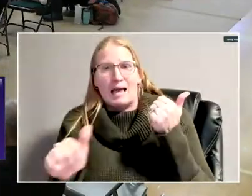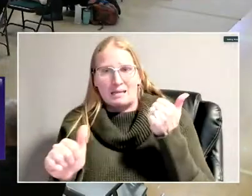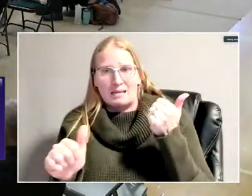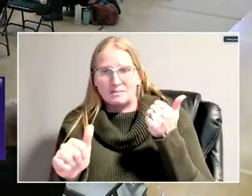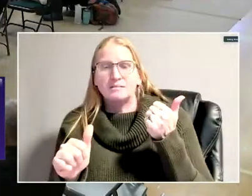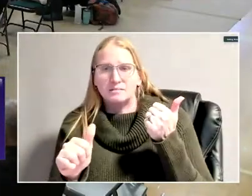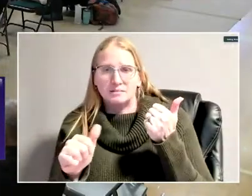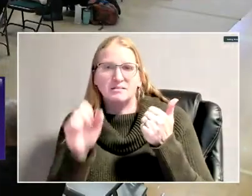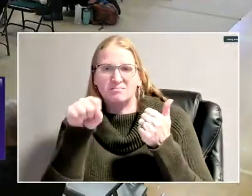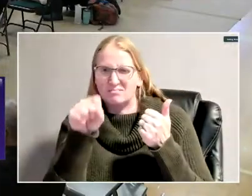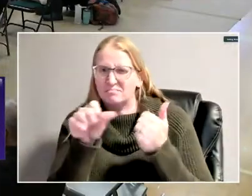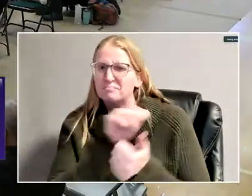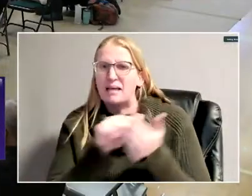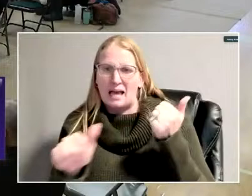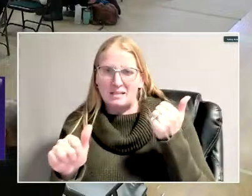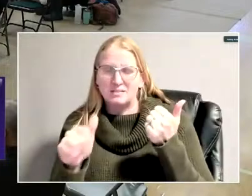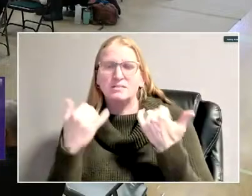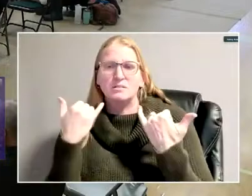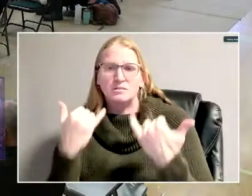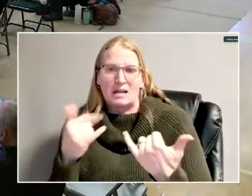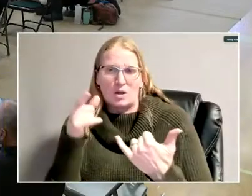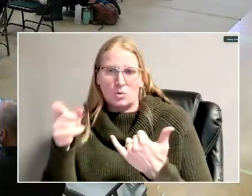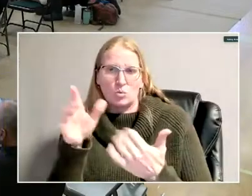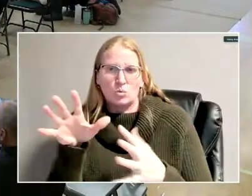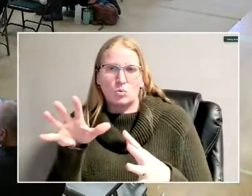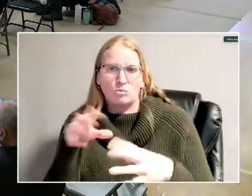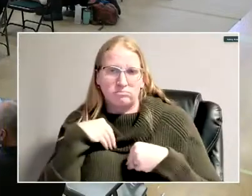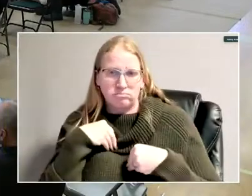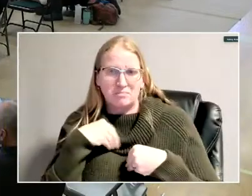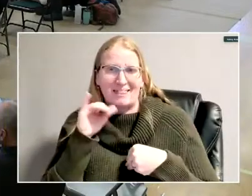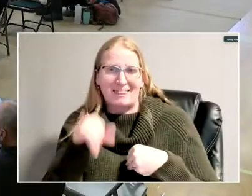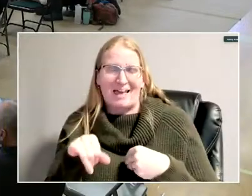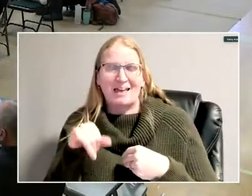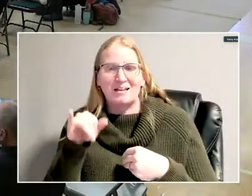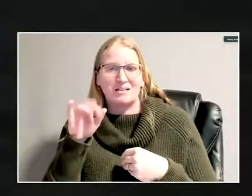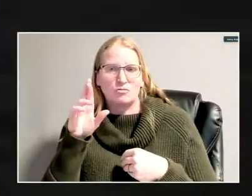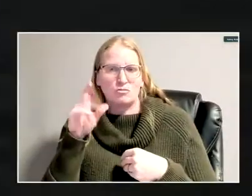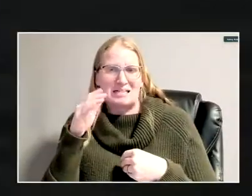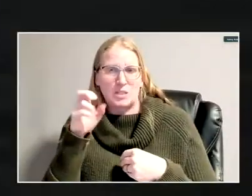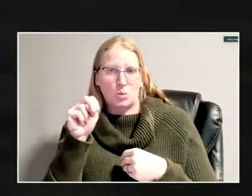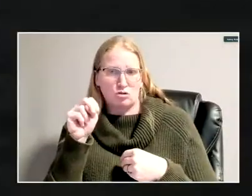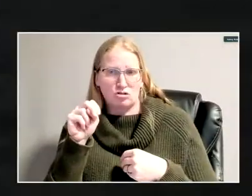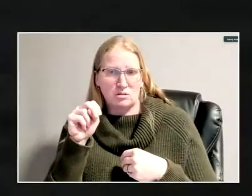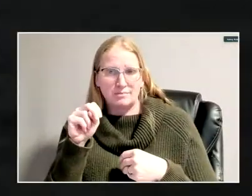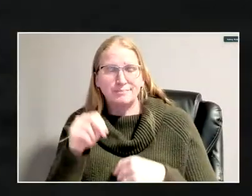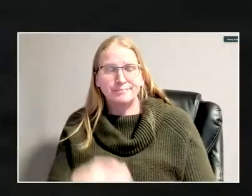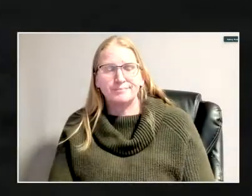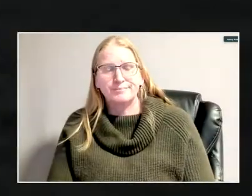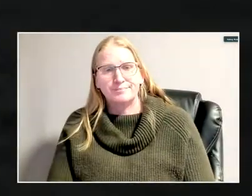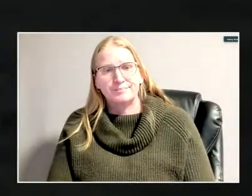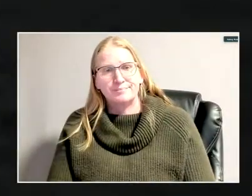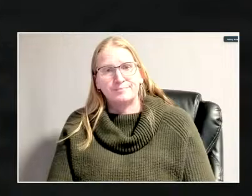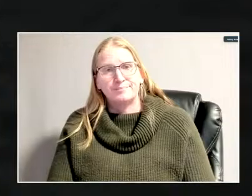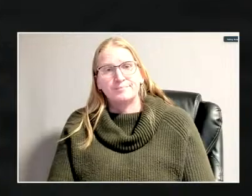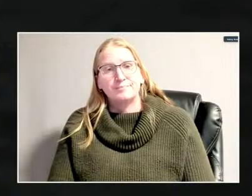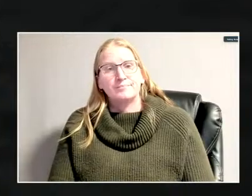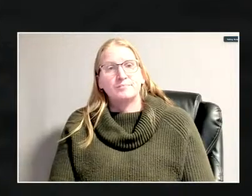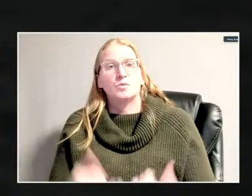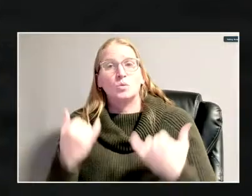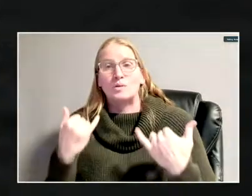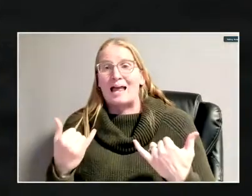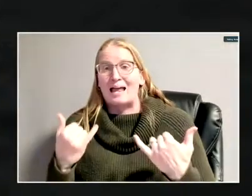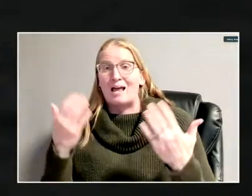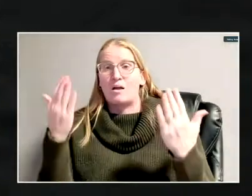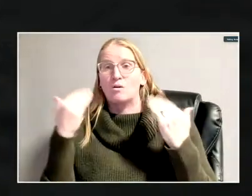do have it and you've adopted the Evans France resolution uh the moderator recognizes